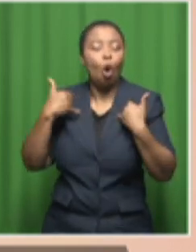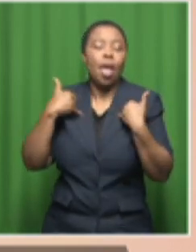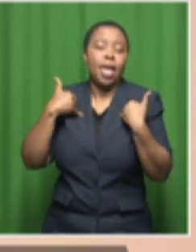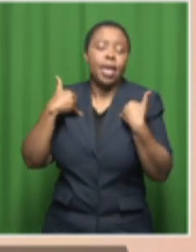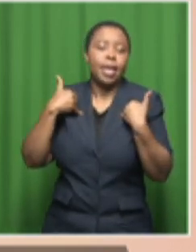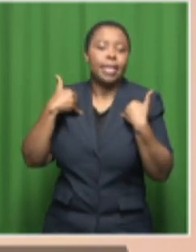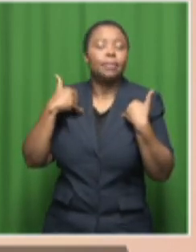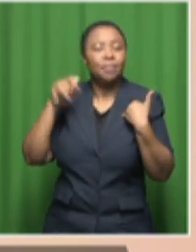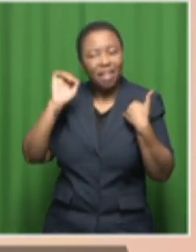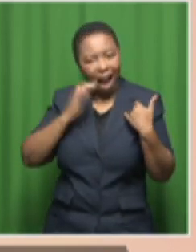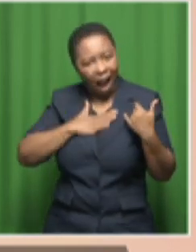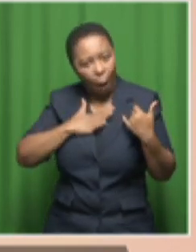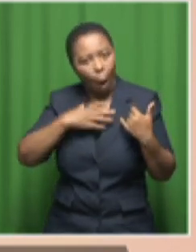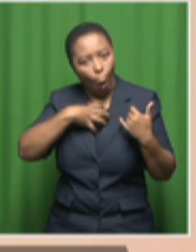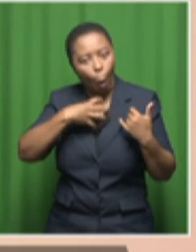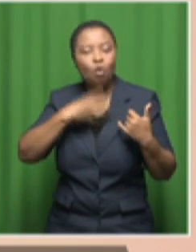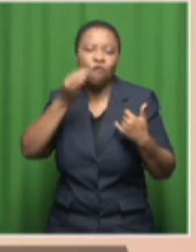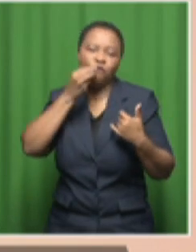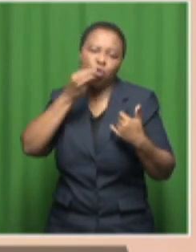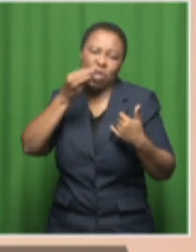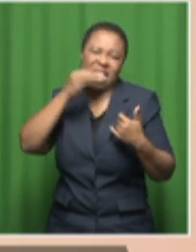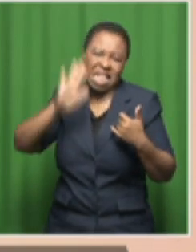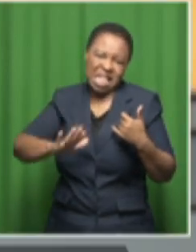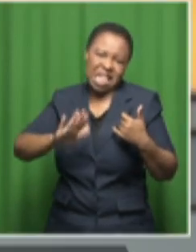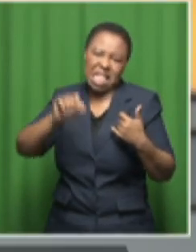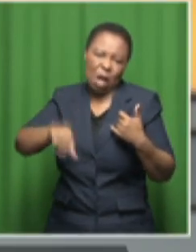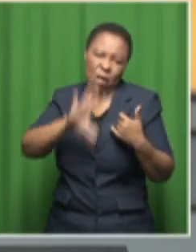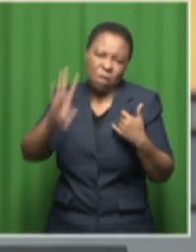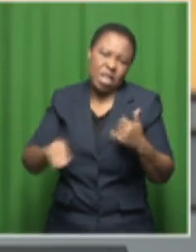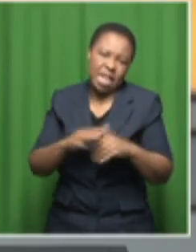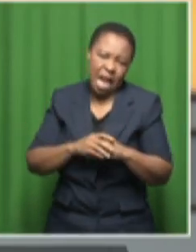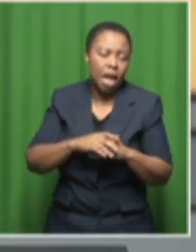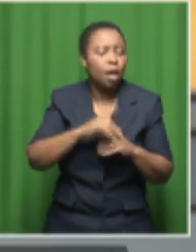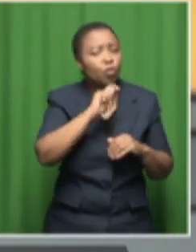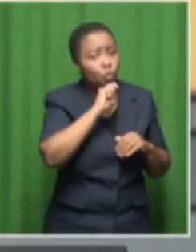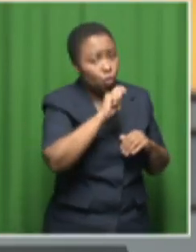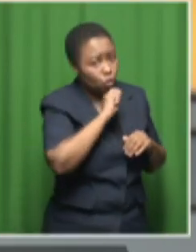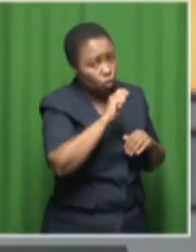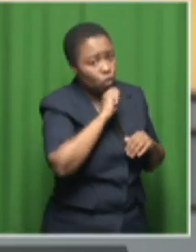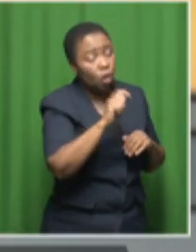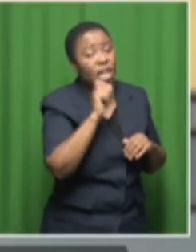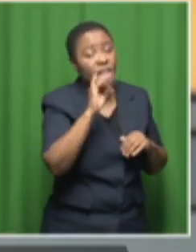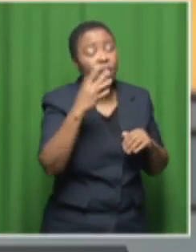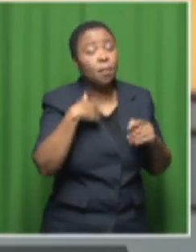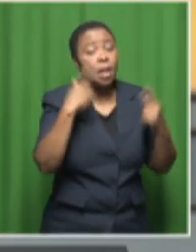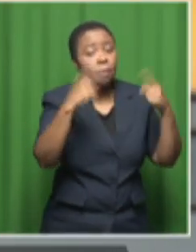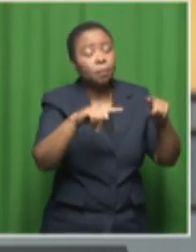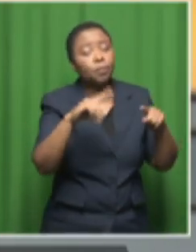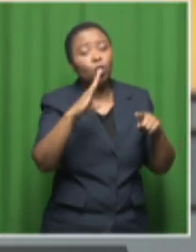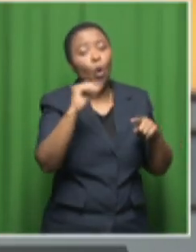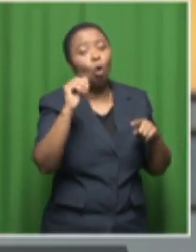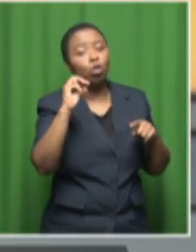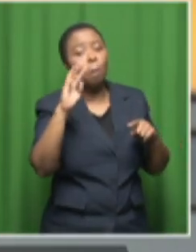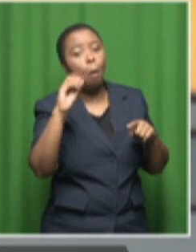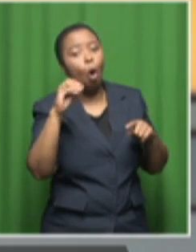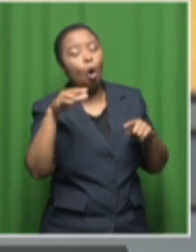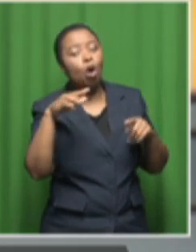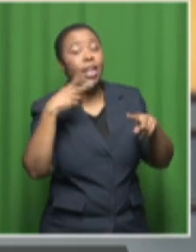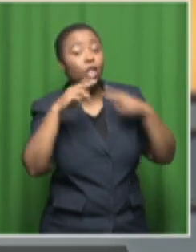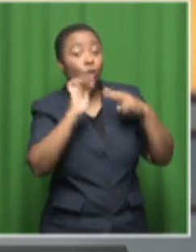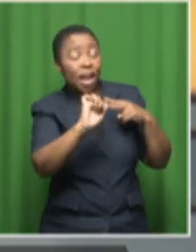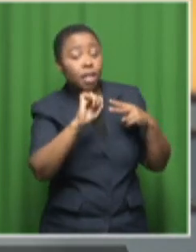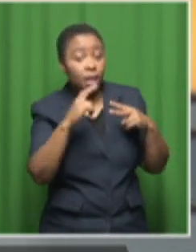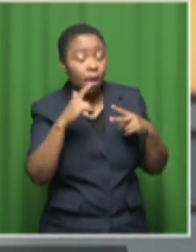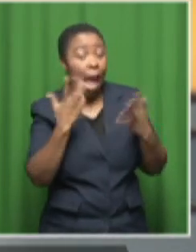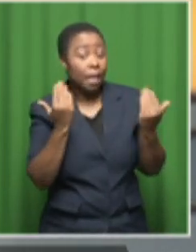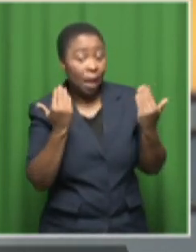and celebrate our own cuisines. True. And if I walk into a Cosmo Dumpling restaurant, what am I expecting to find? Am I going to